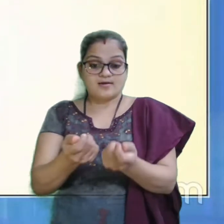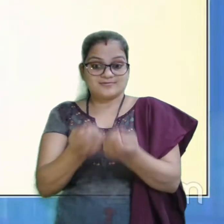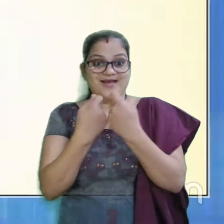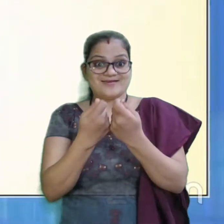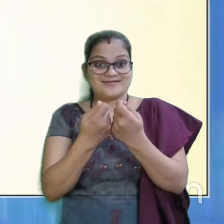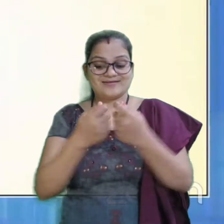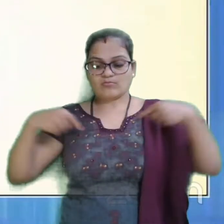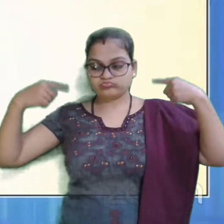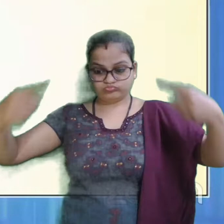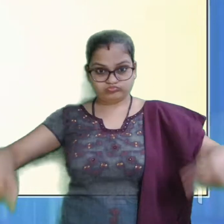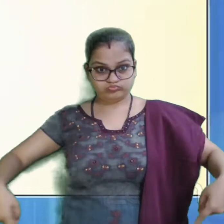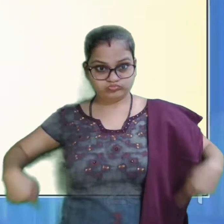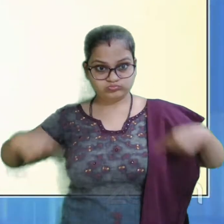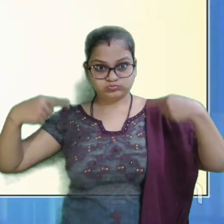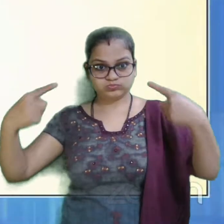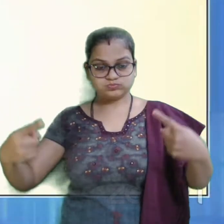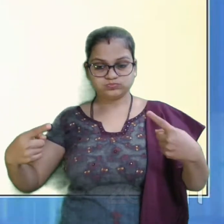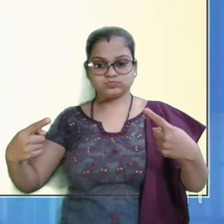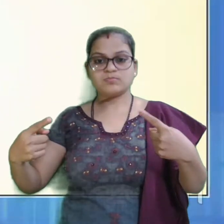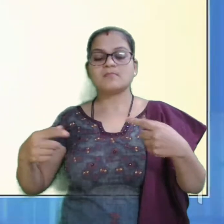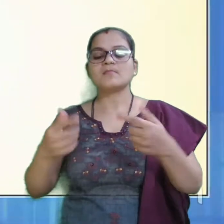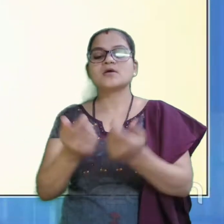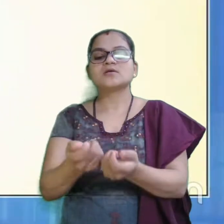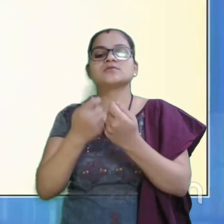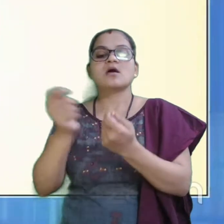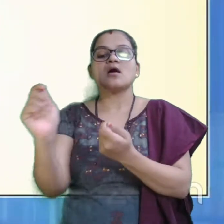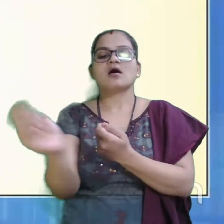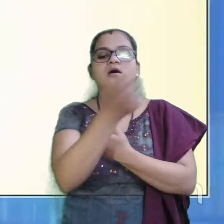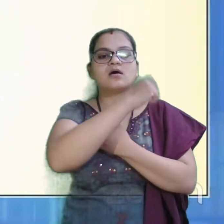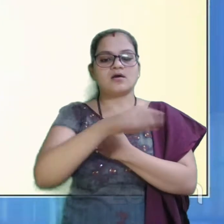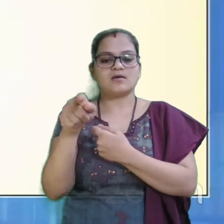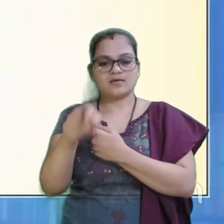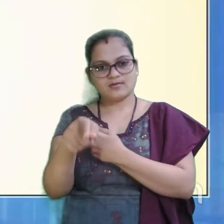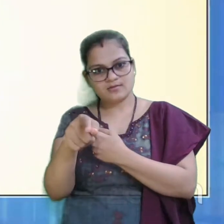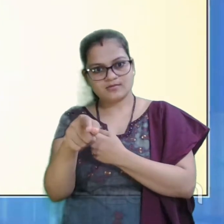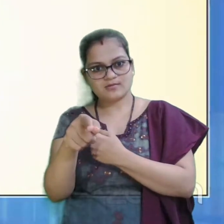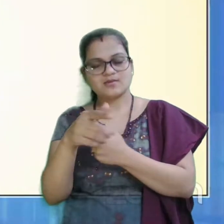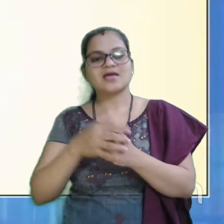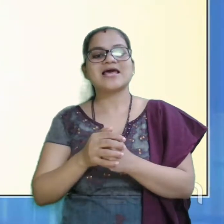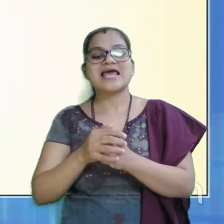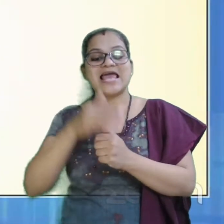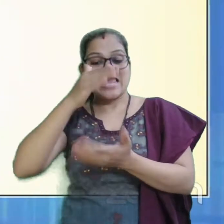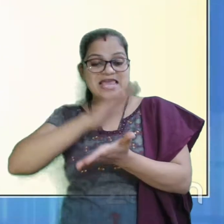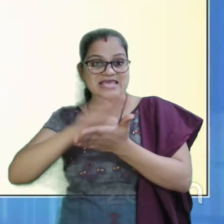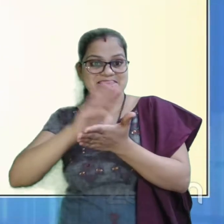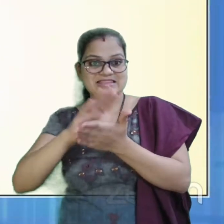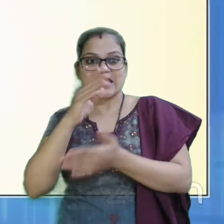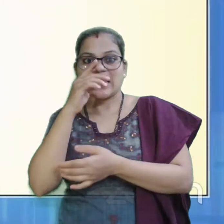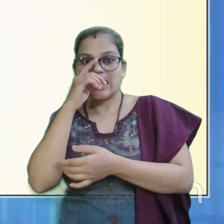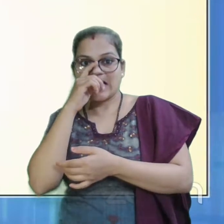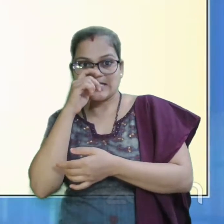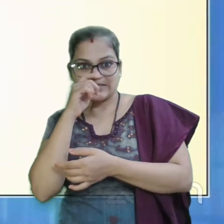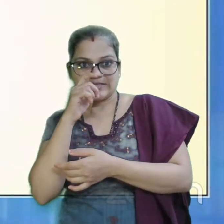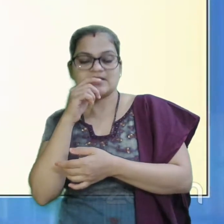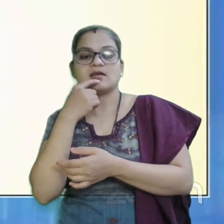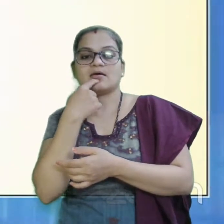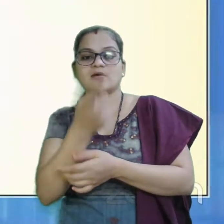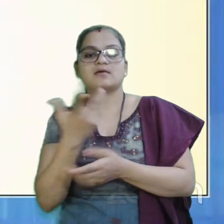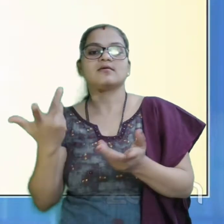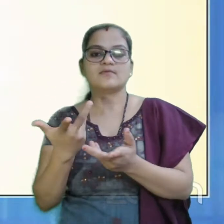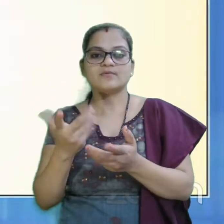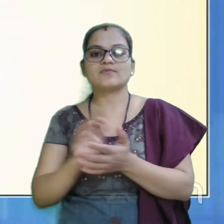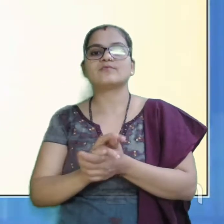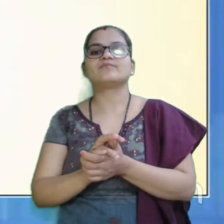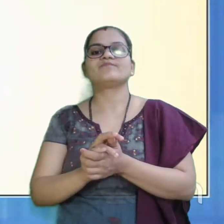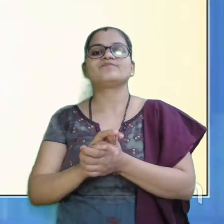the chariot and the charioteer. What is the chariot? In Hindi we call it the rath, the chariot, which